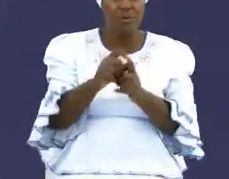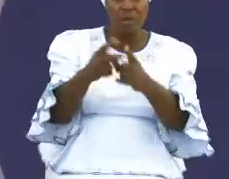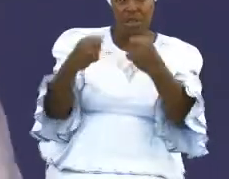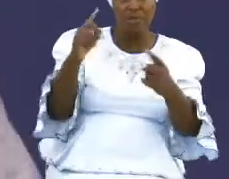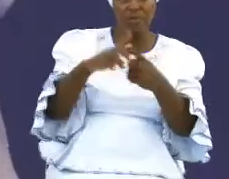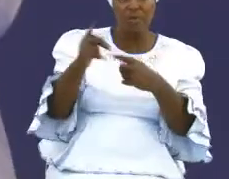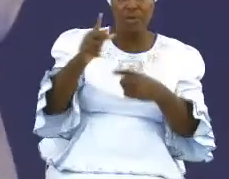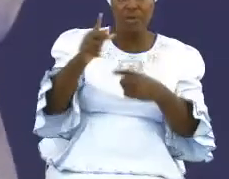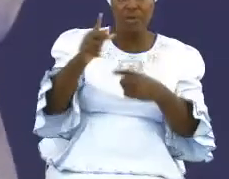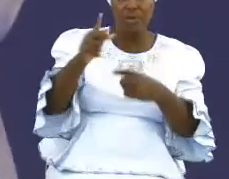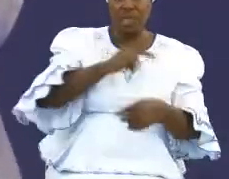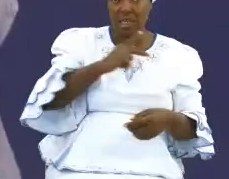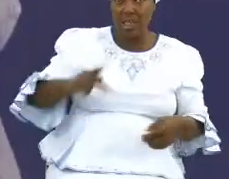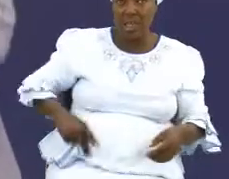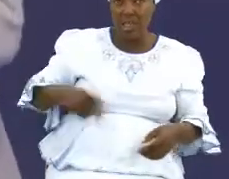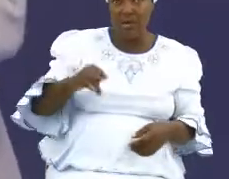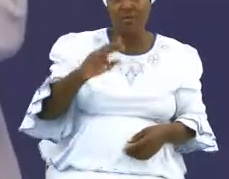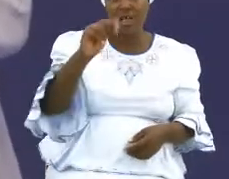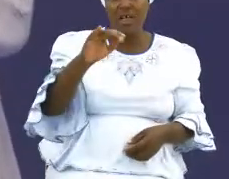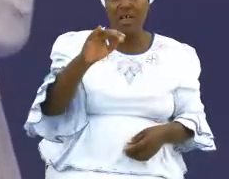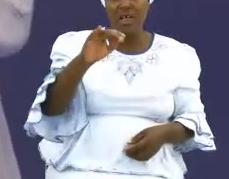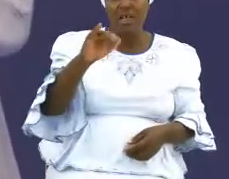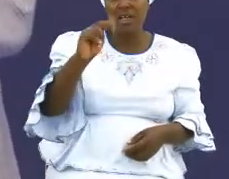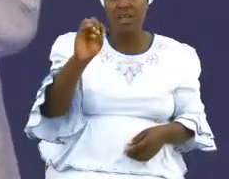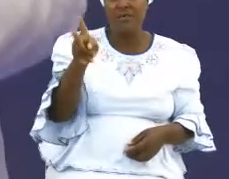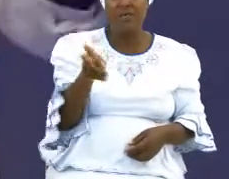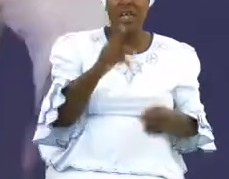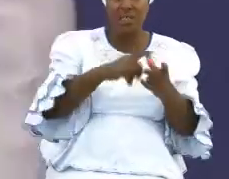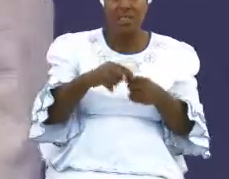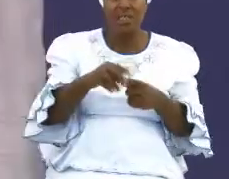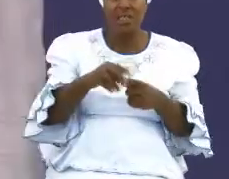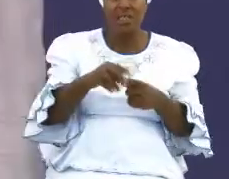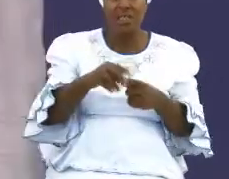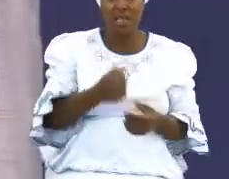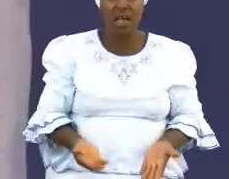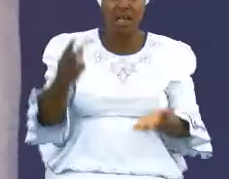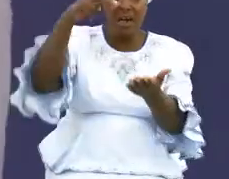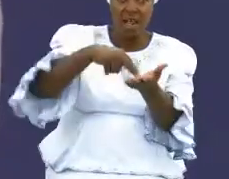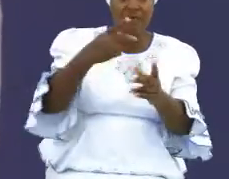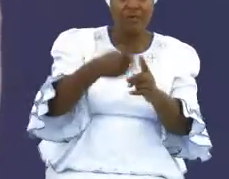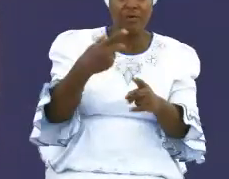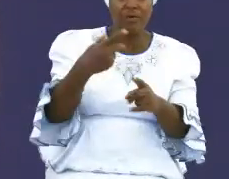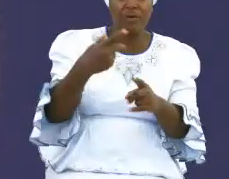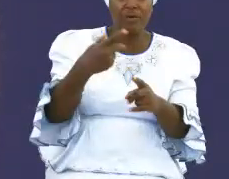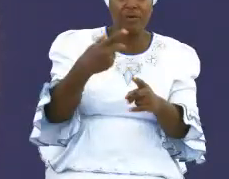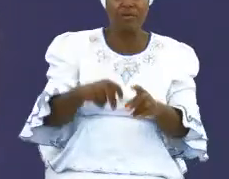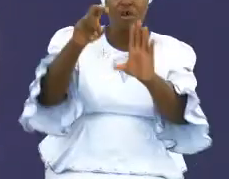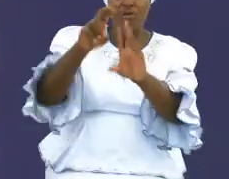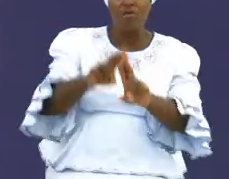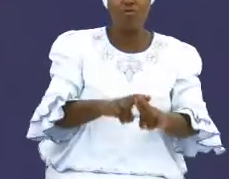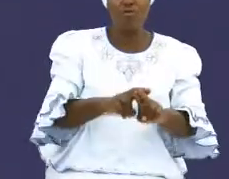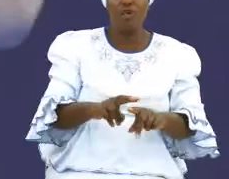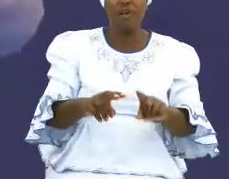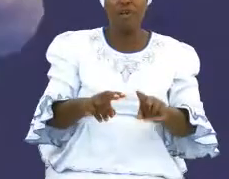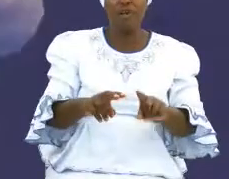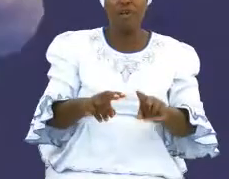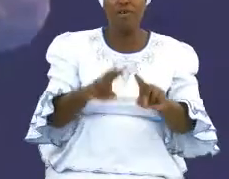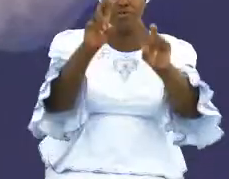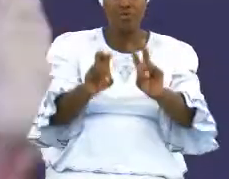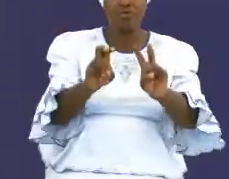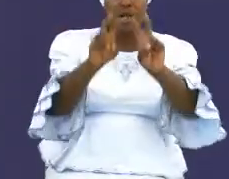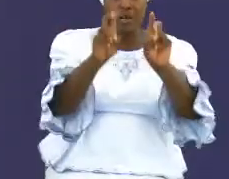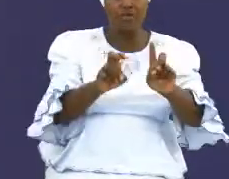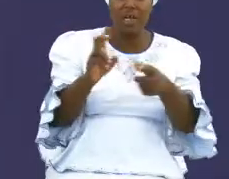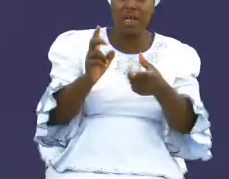of Nineveh, and he arose from his throne. And he laid his robes from him and